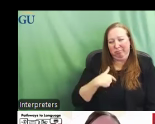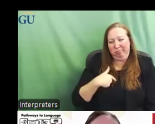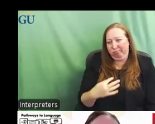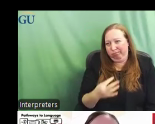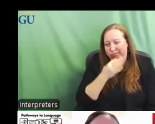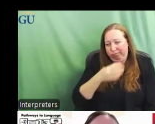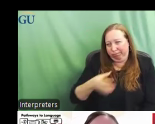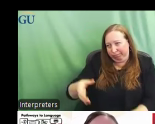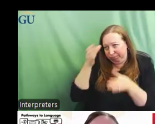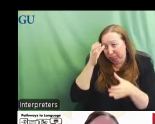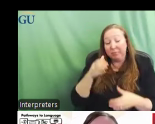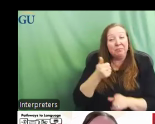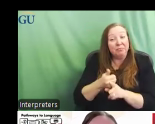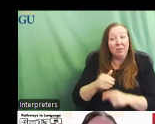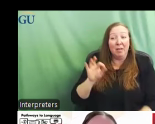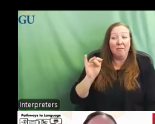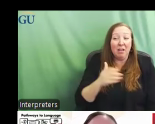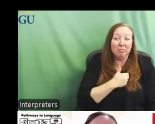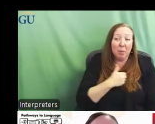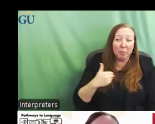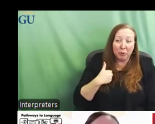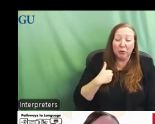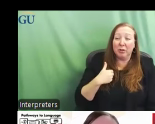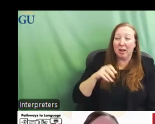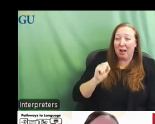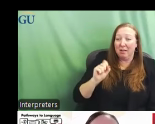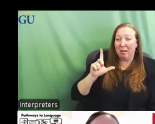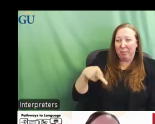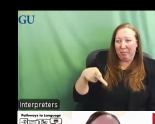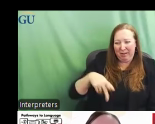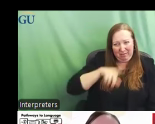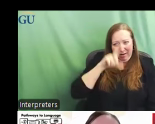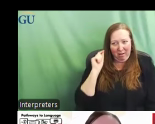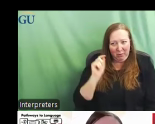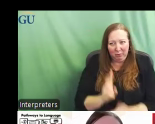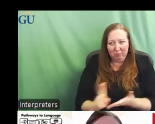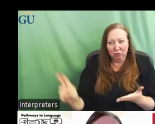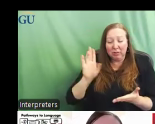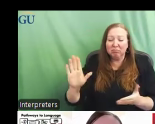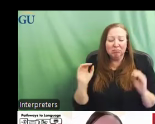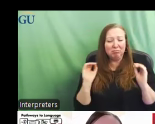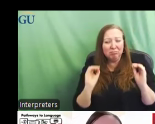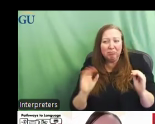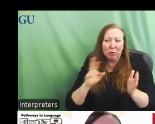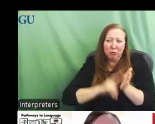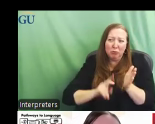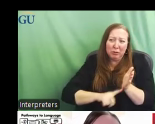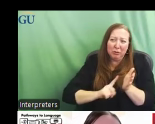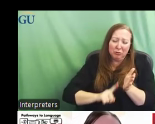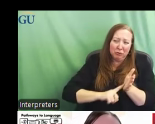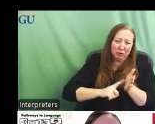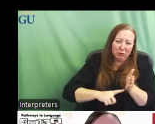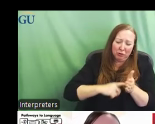faculty member in the Speech-Language Pathology program at Gallaudet University. His teaching and research interests are in language and